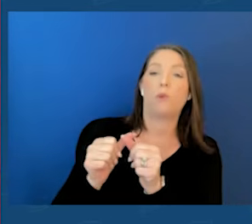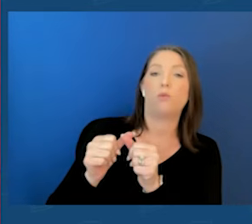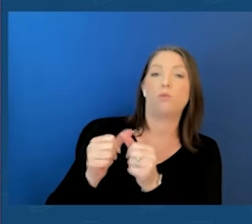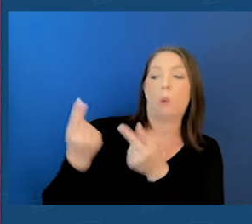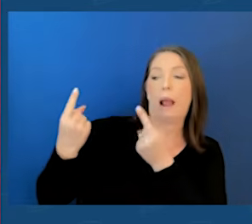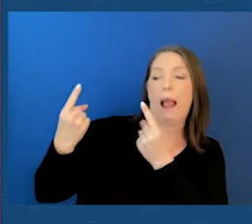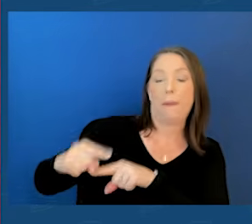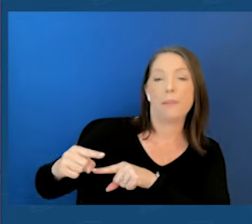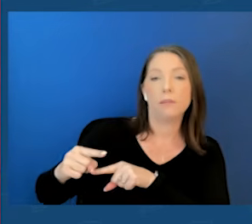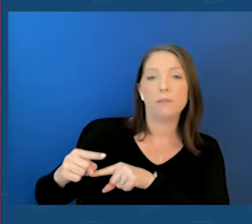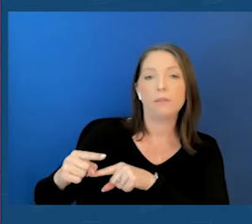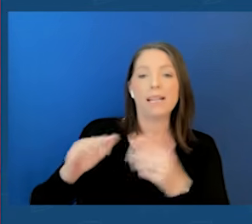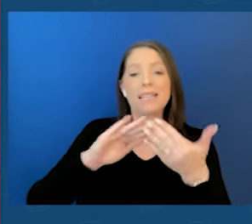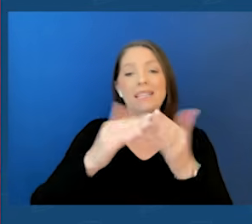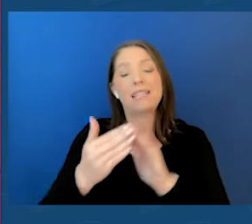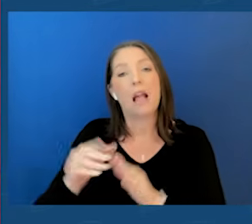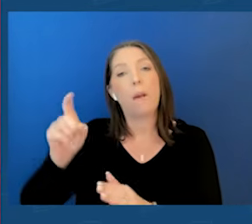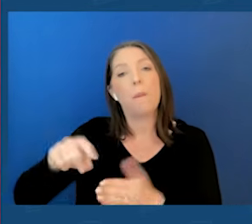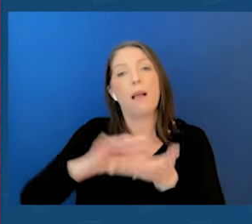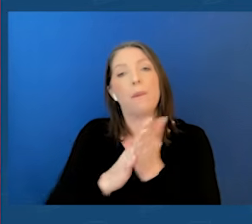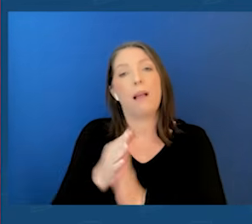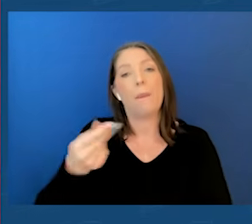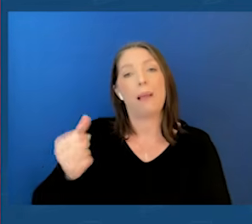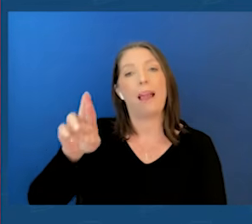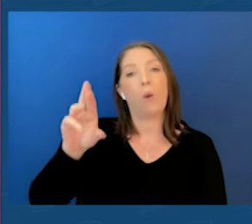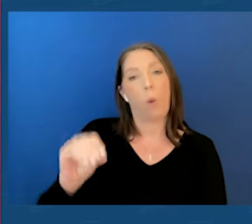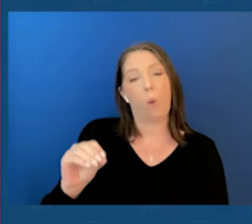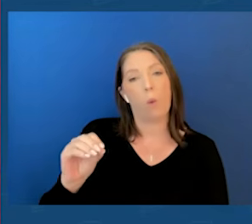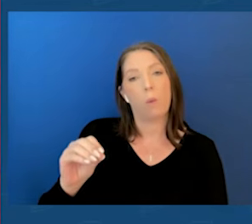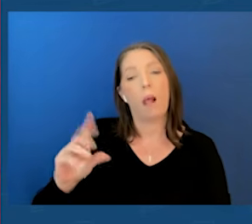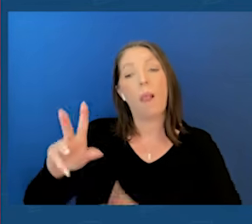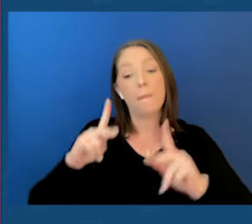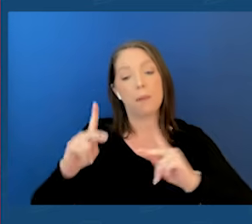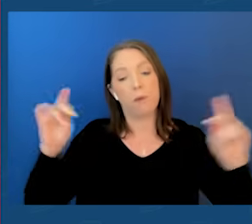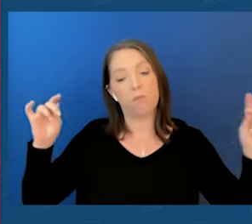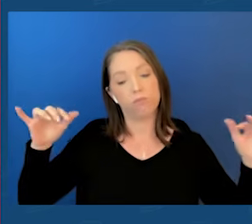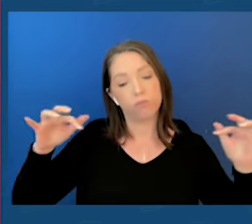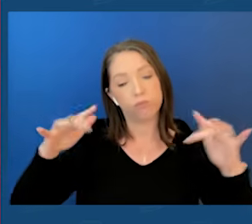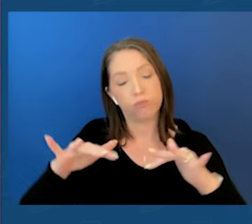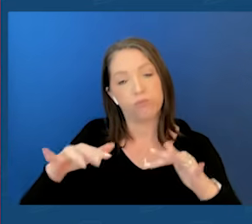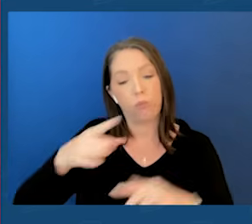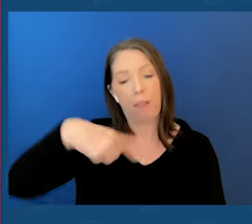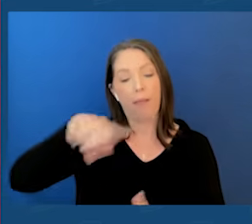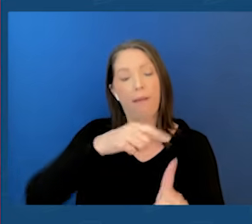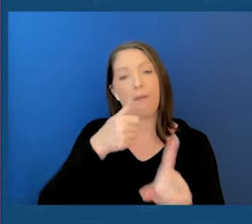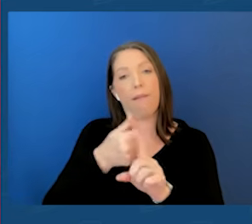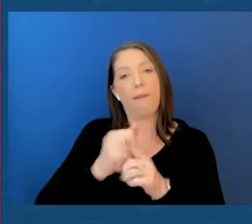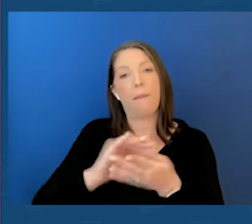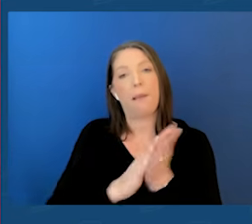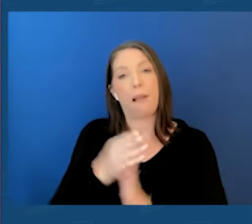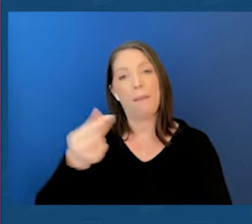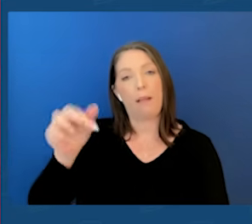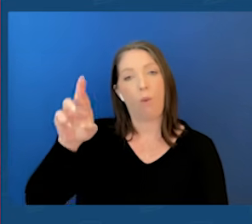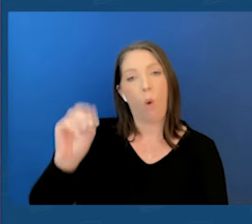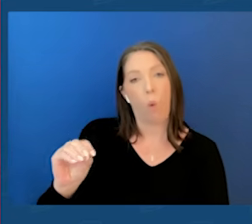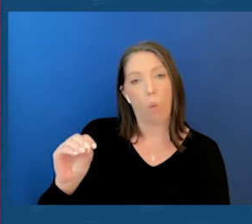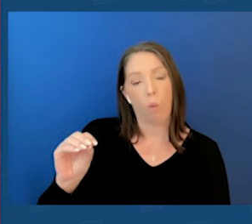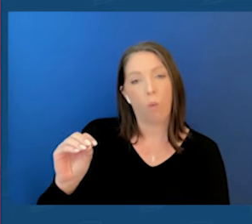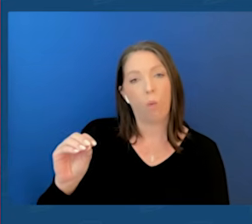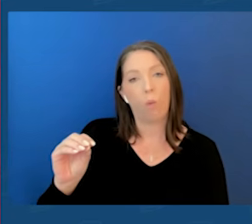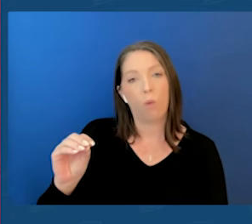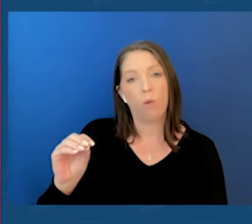hero. The people came together. They were the heroes. And today, this is